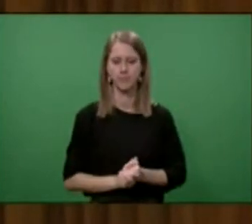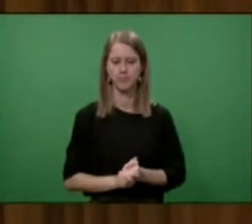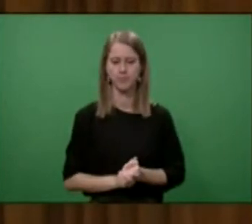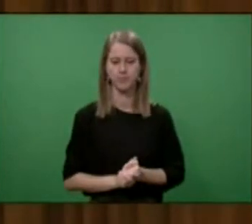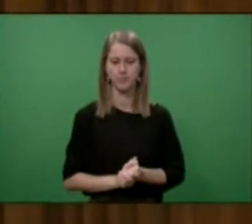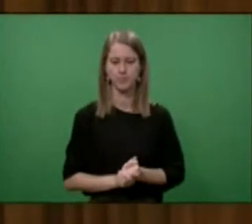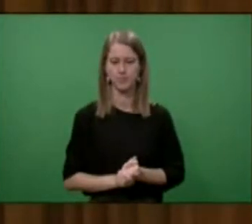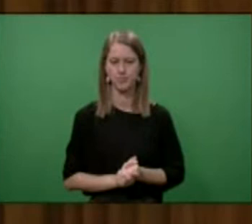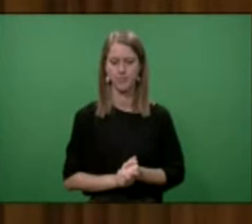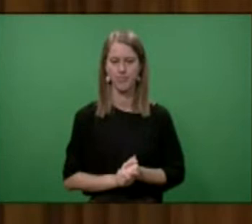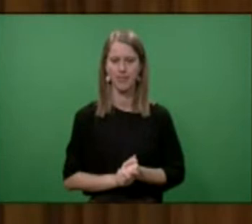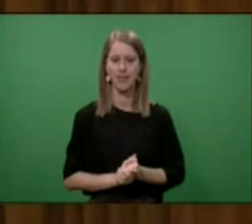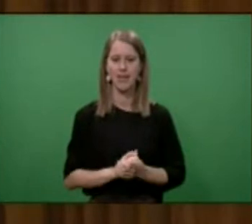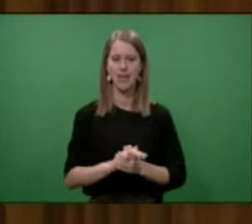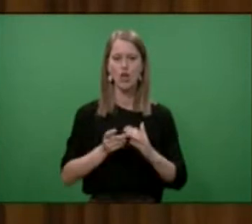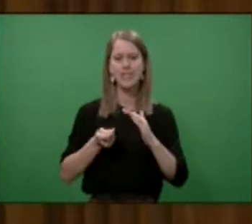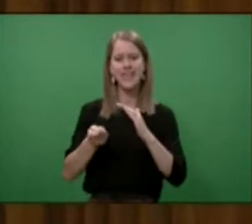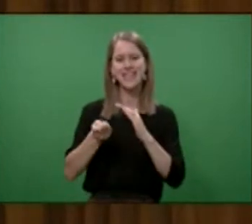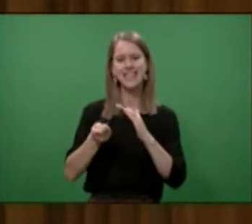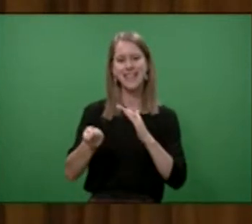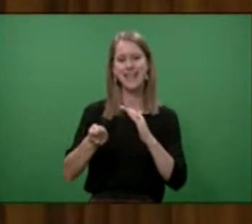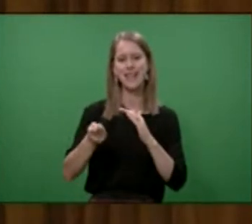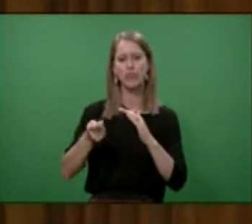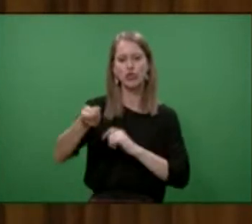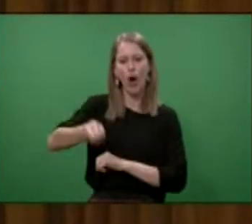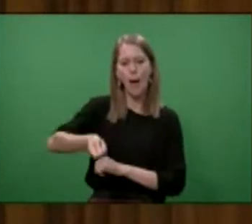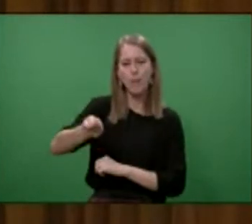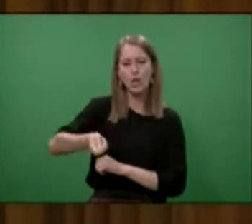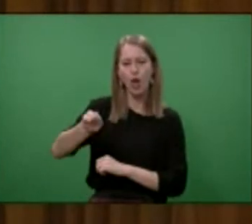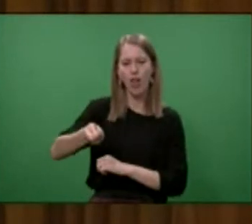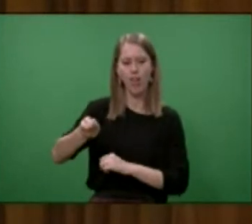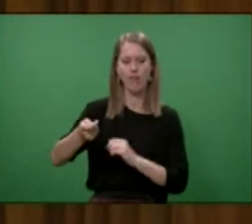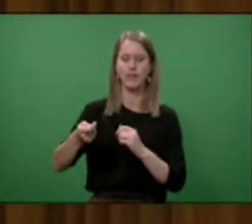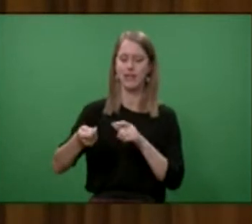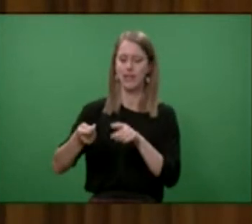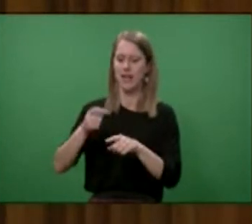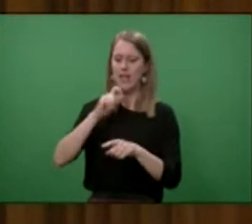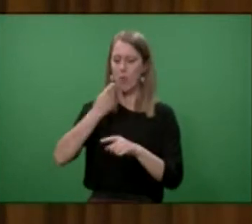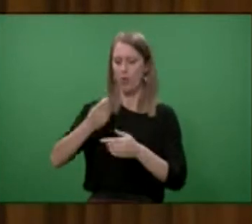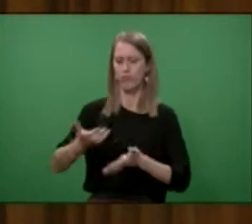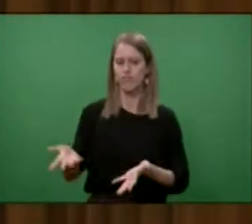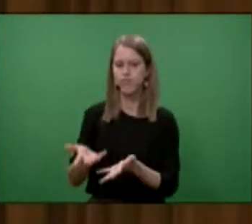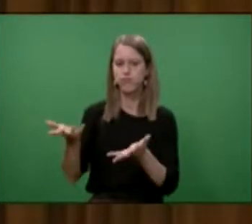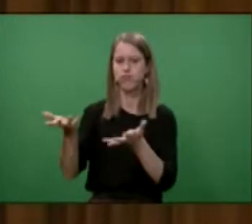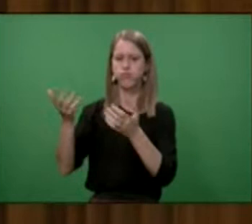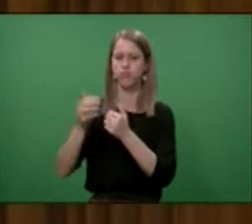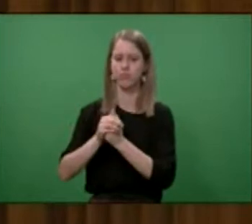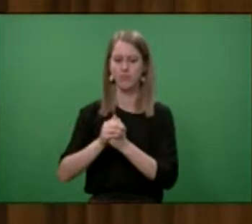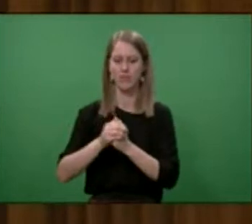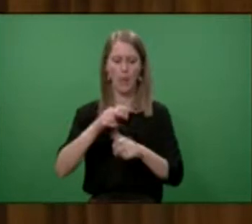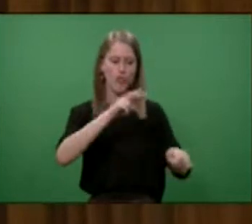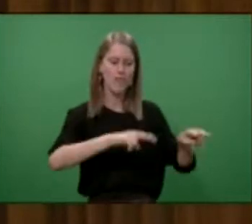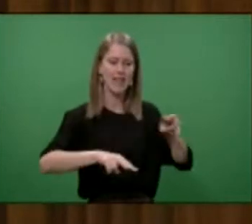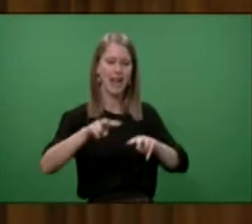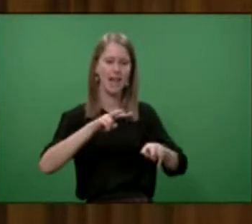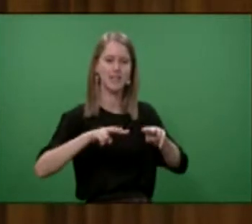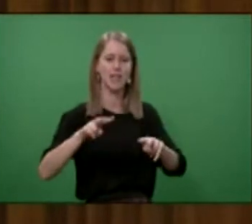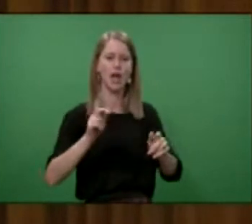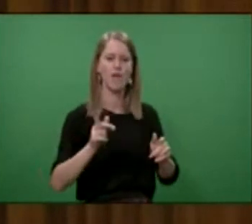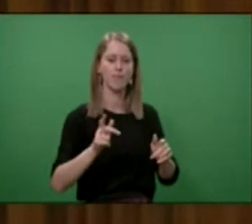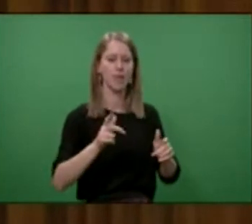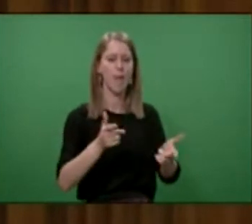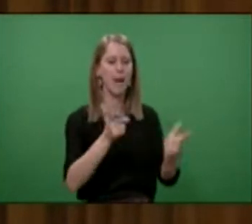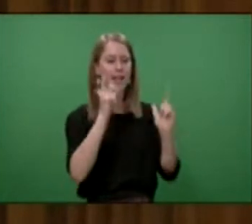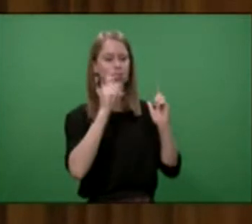the Tenancy Tribunal, Tenancy Services Compliance and Investigations Team, regulate property managers, and